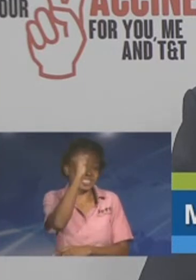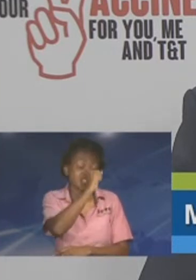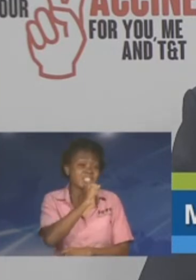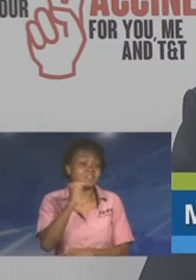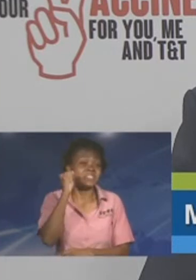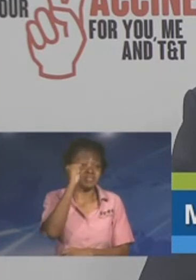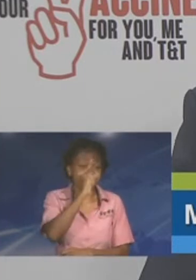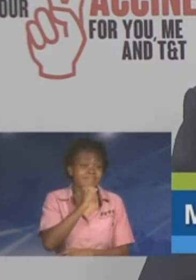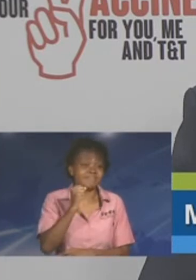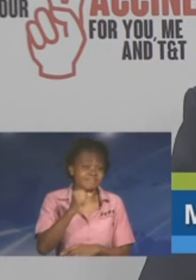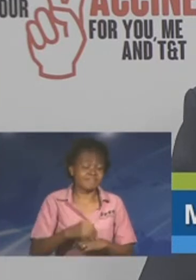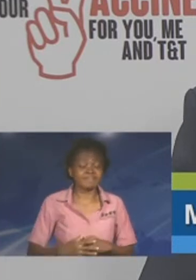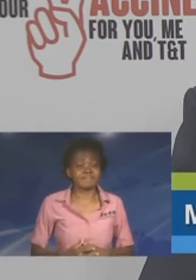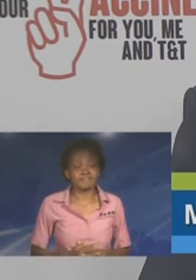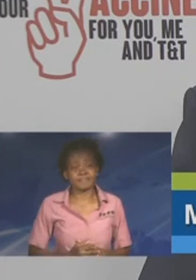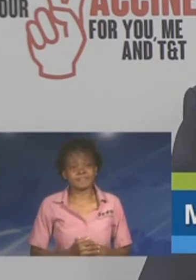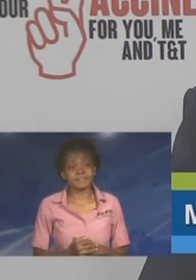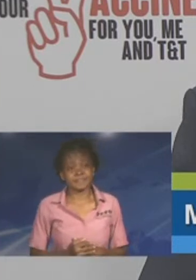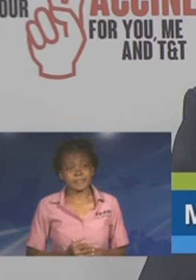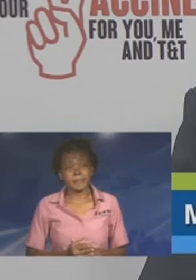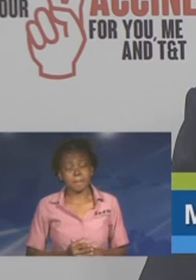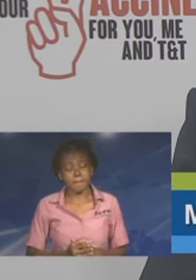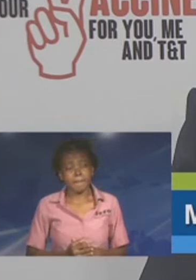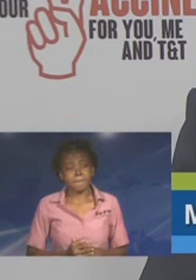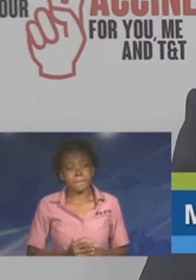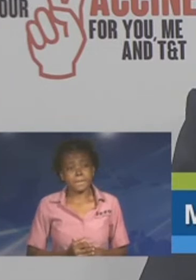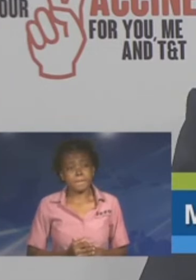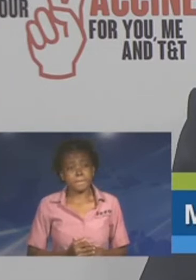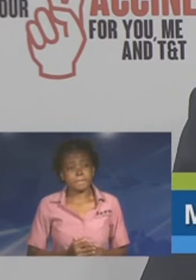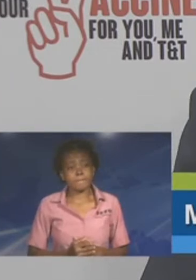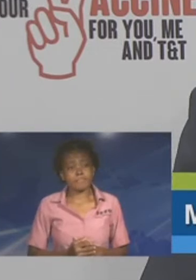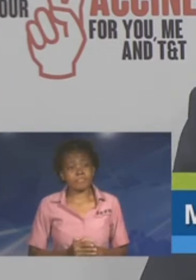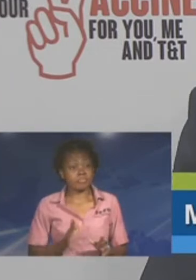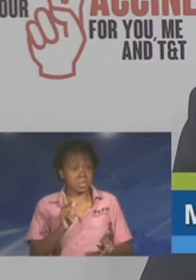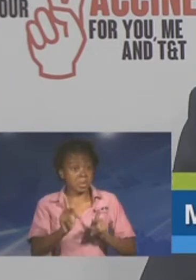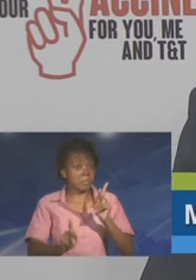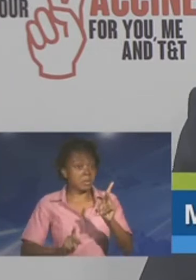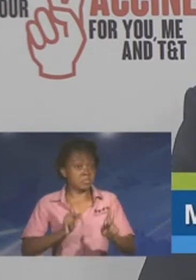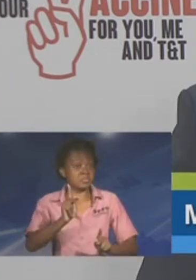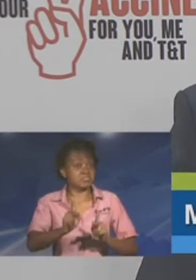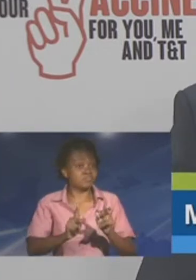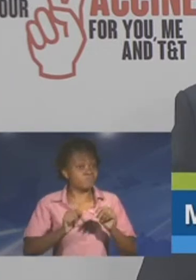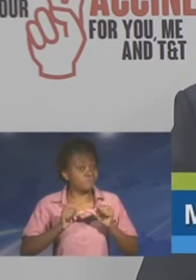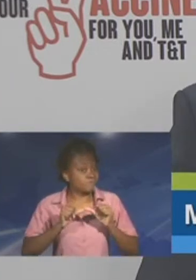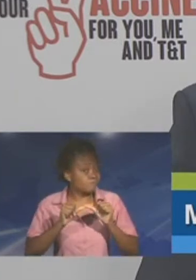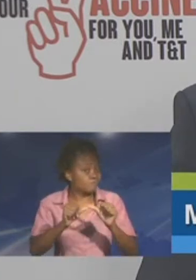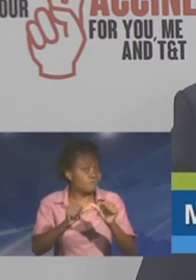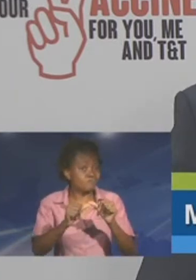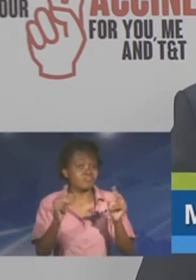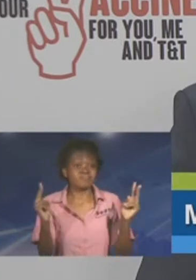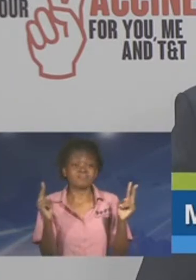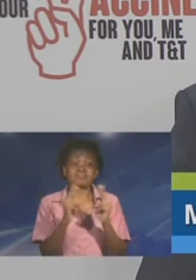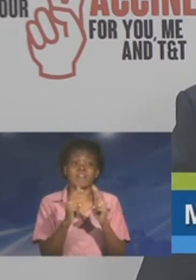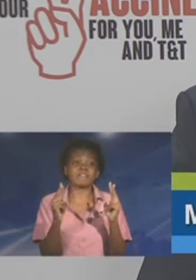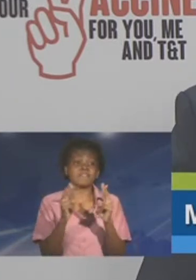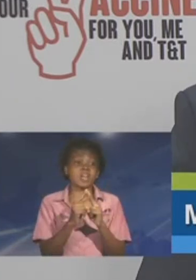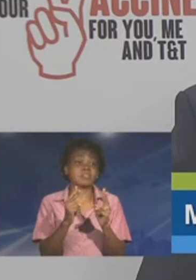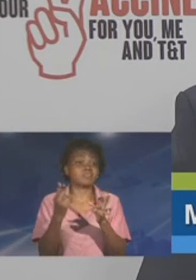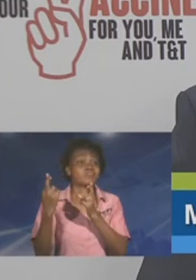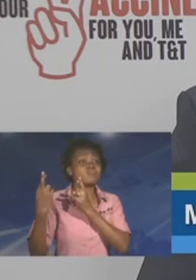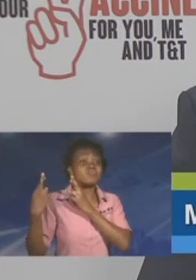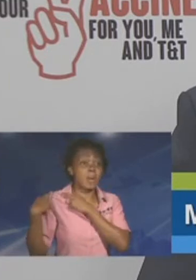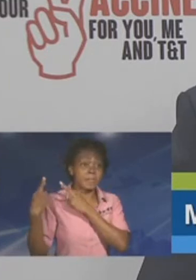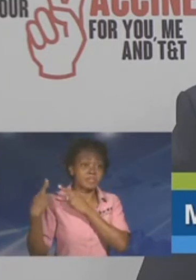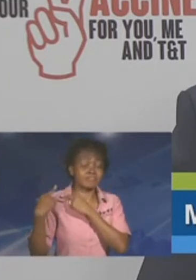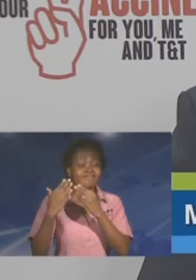ditched wholesale, but people continue to be very, very responsible. And I really thank Trinidad and